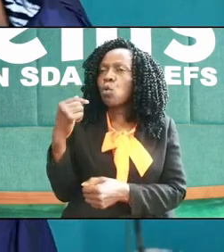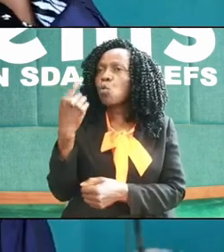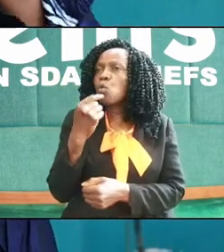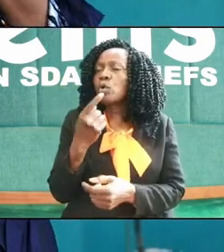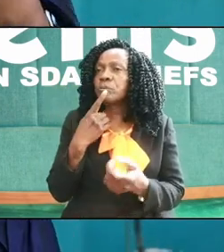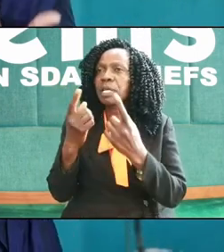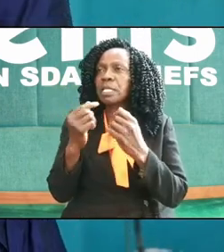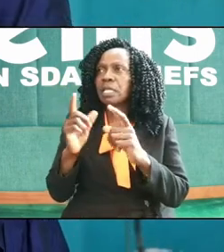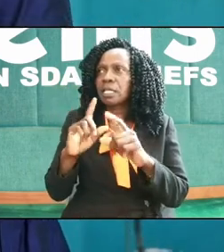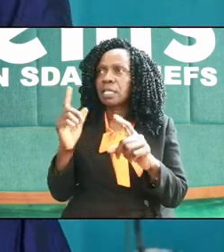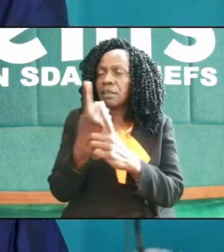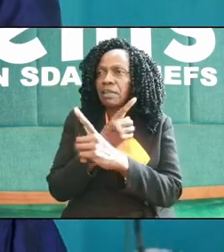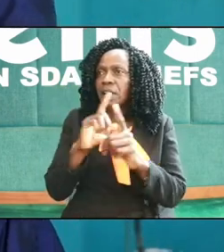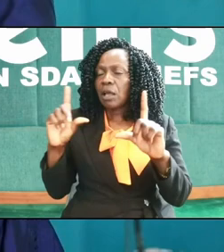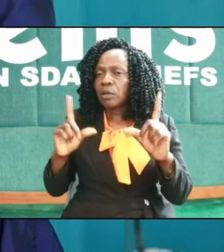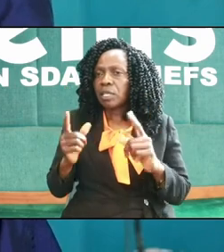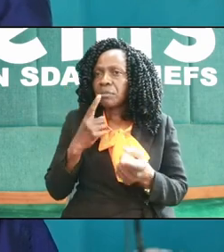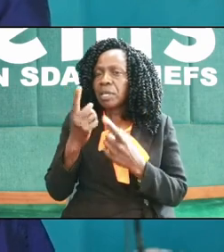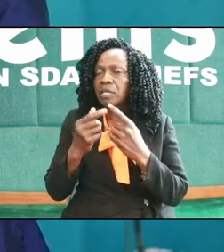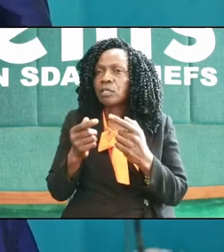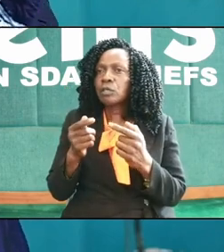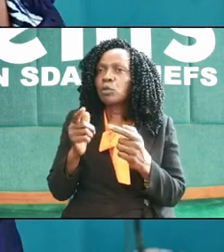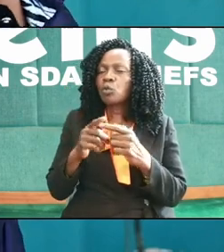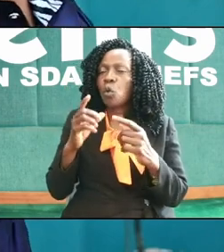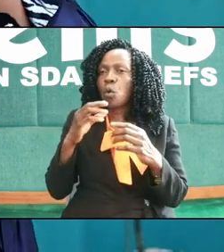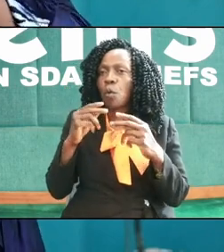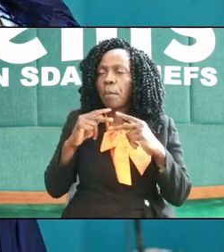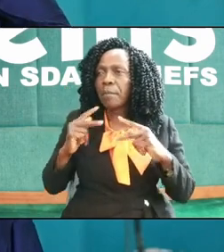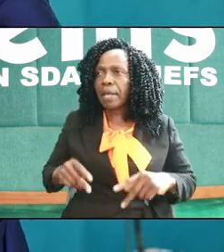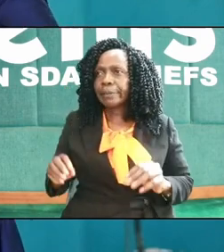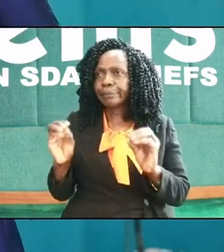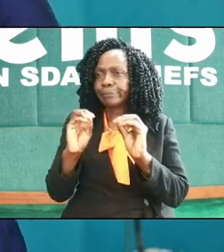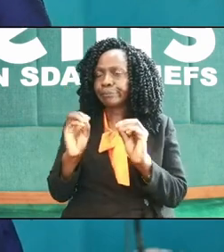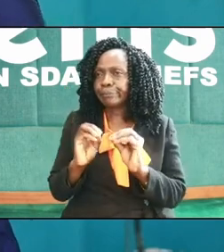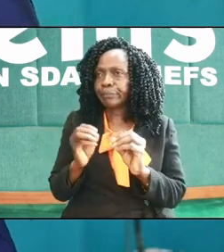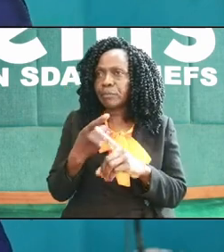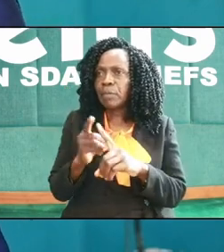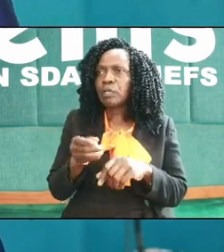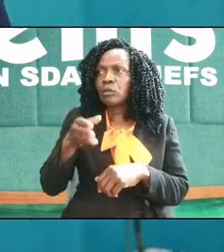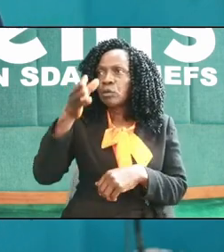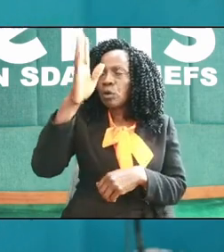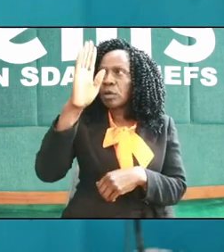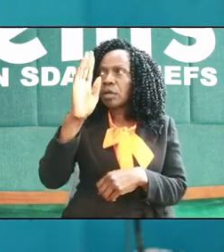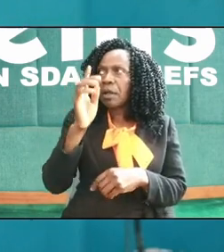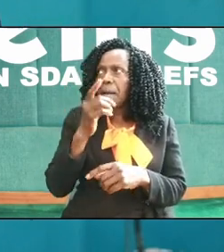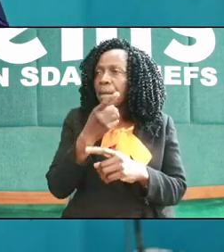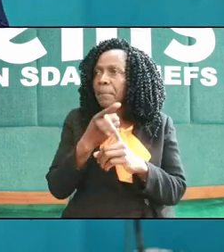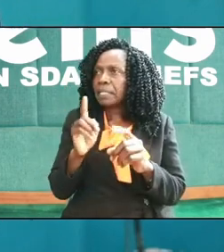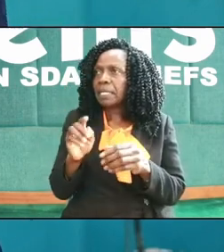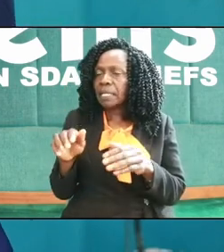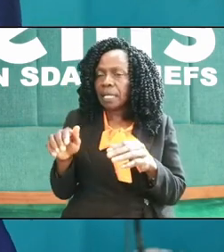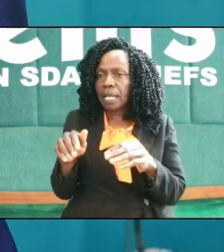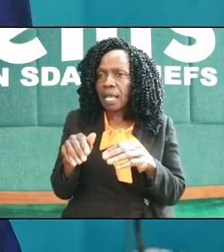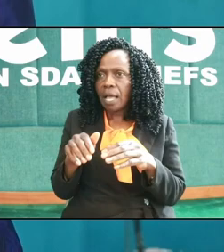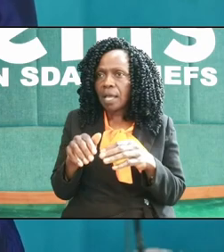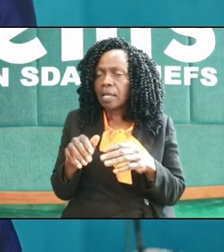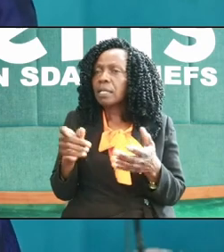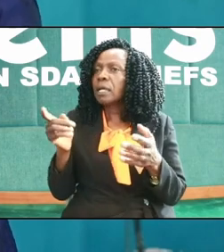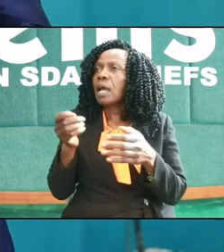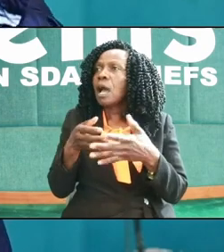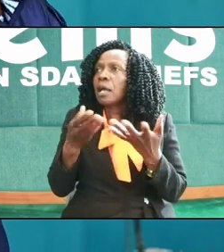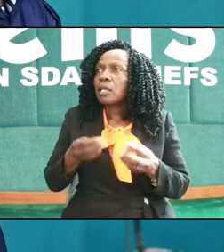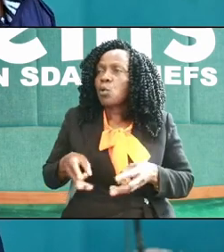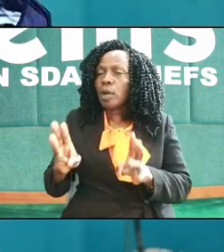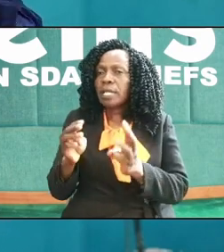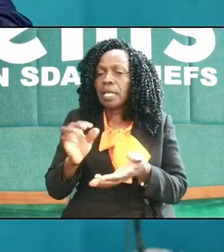tongues does not speak to men, but to God, for no one understands him. However, in the spirit he speaks in mysteries.